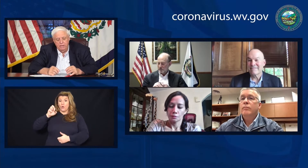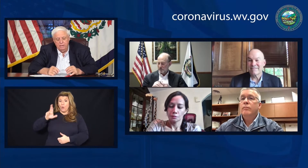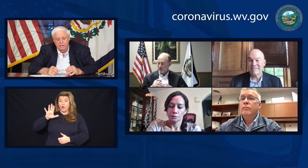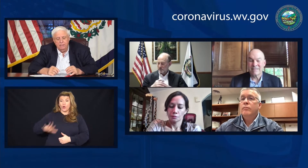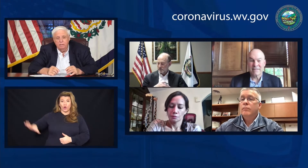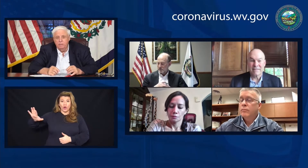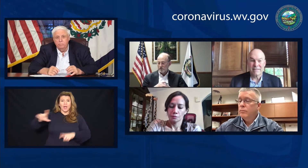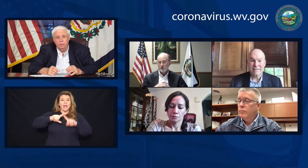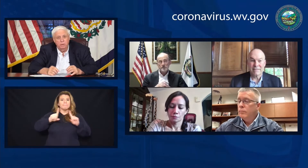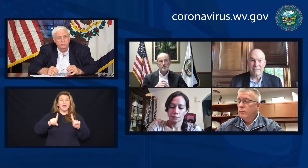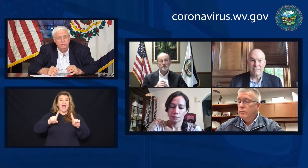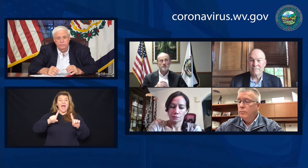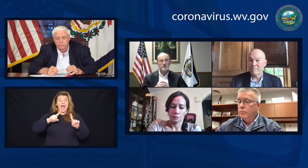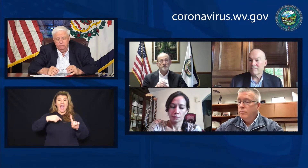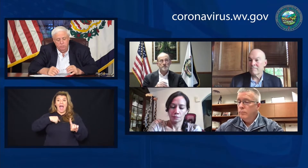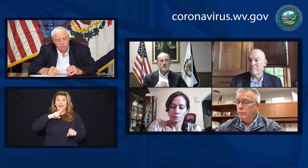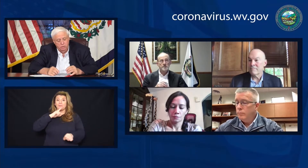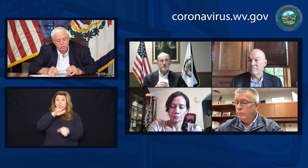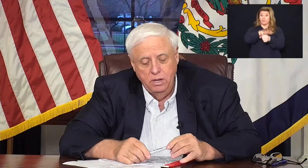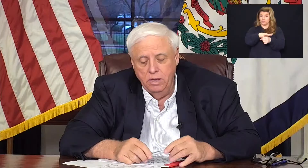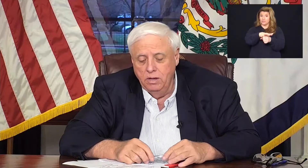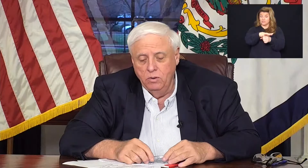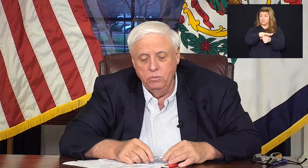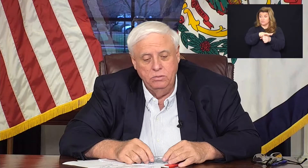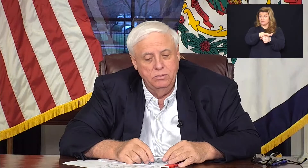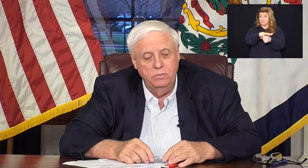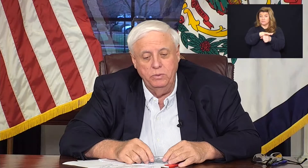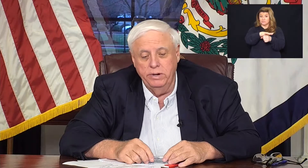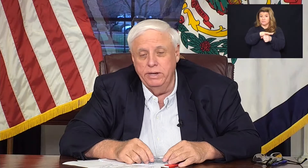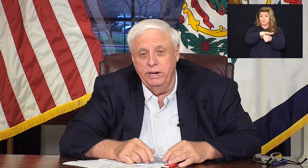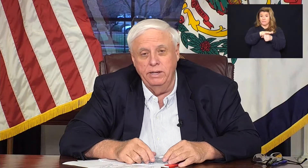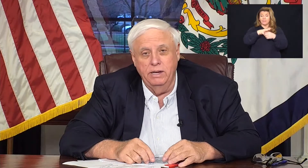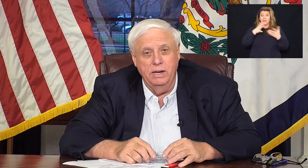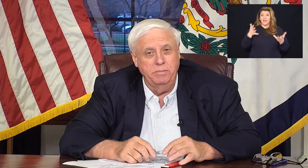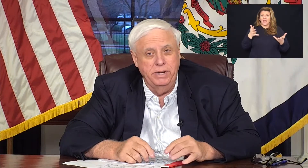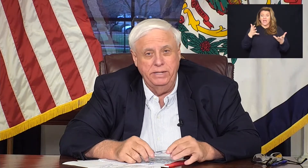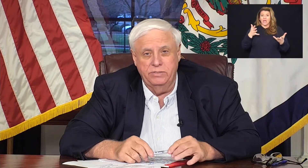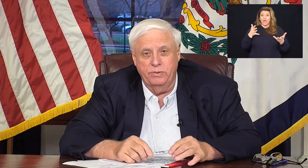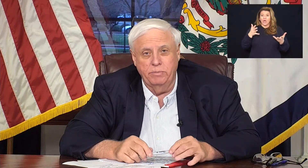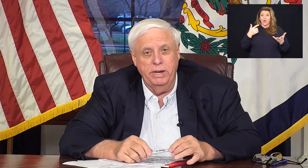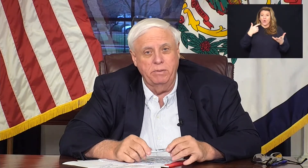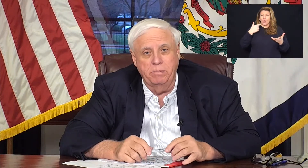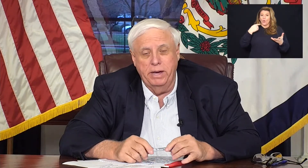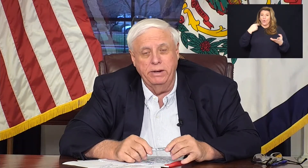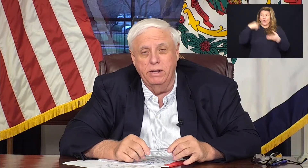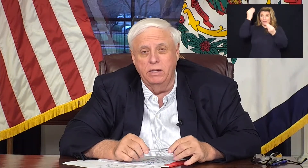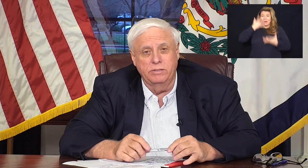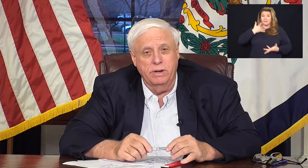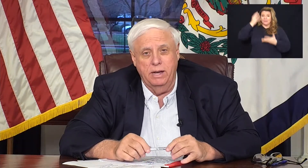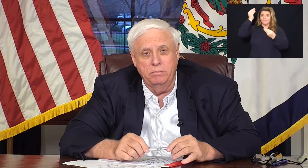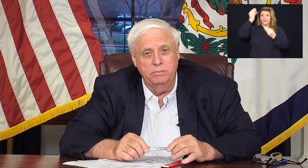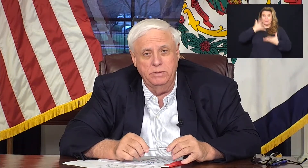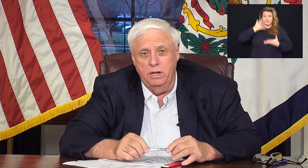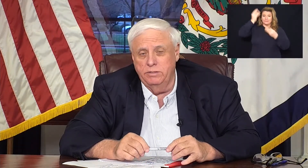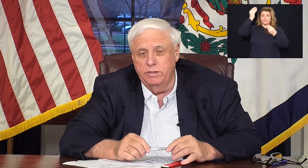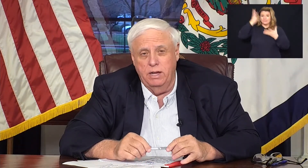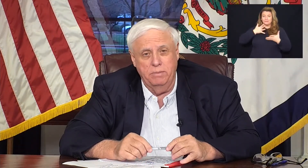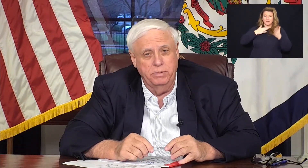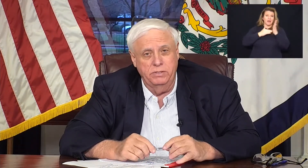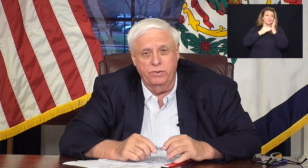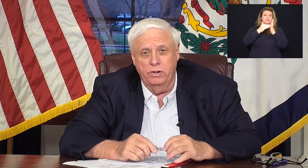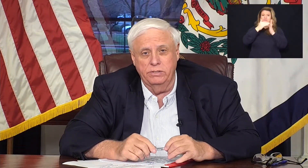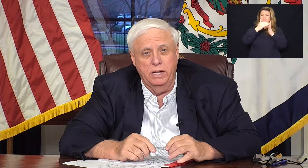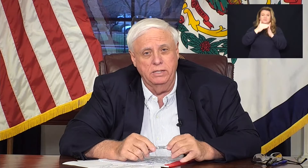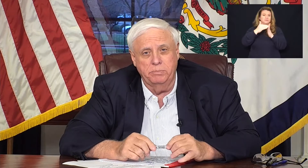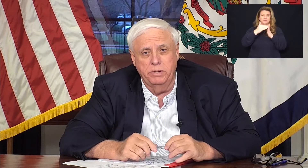everything, but I can promise you this, Paul. We're getting updates from everybody nonstop,